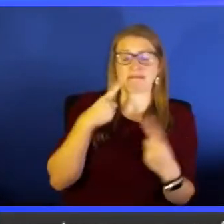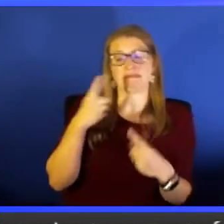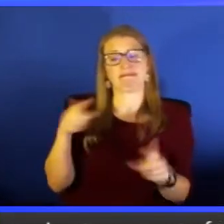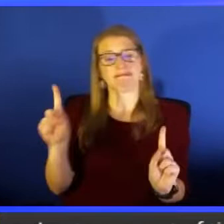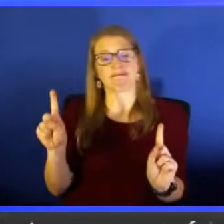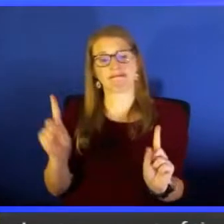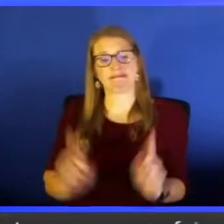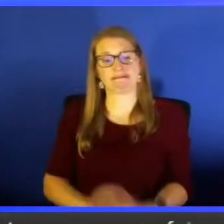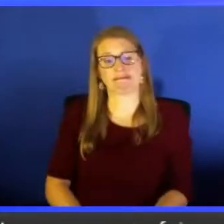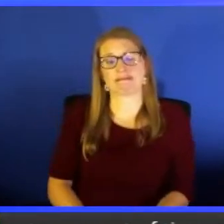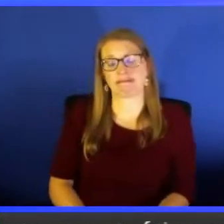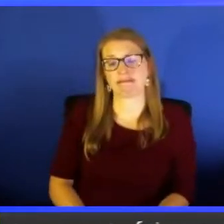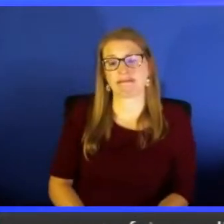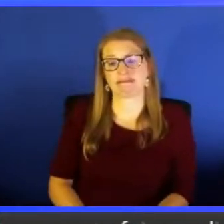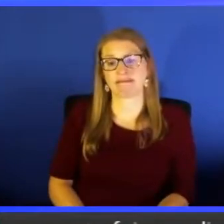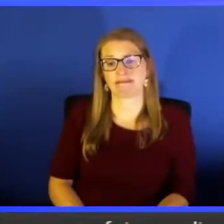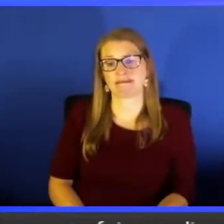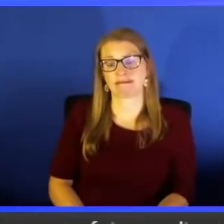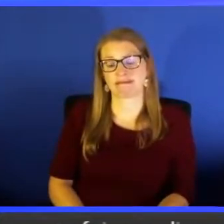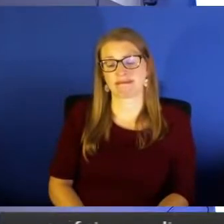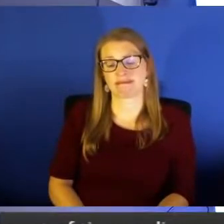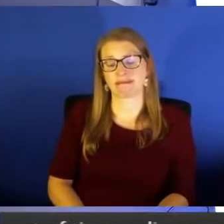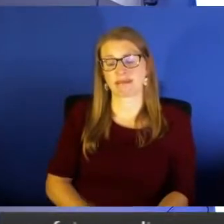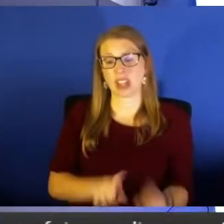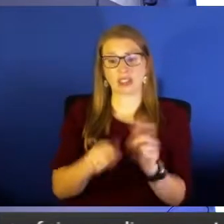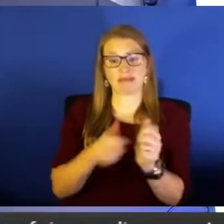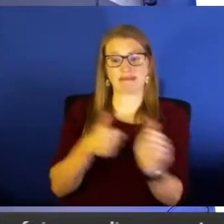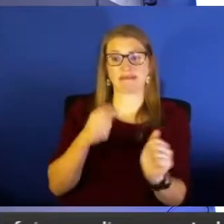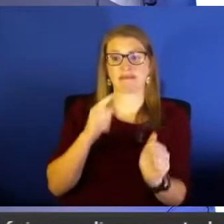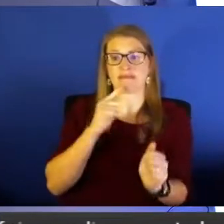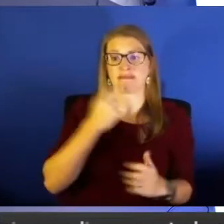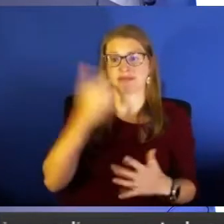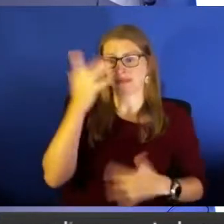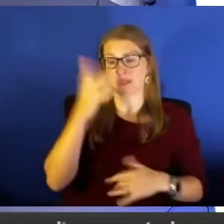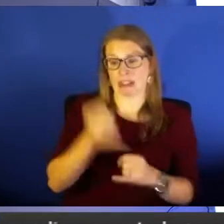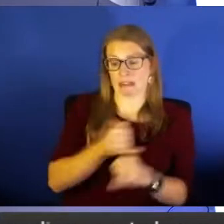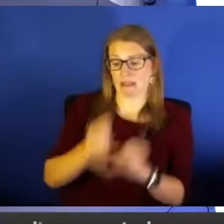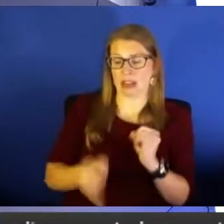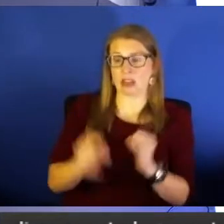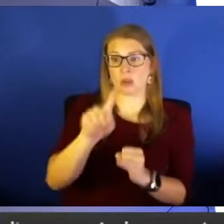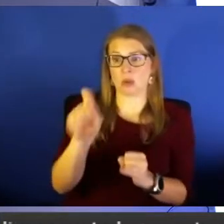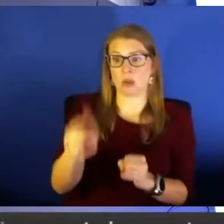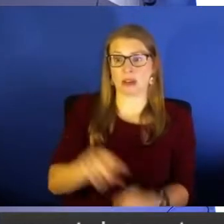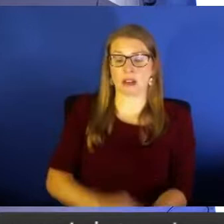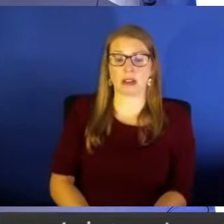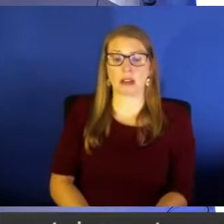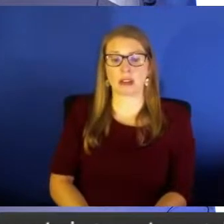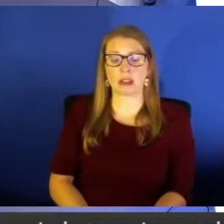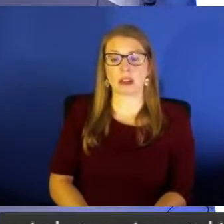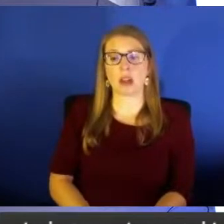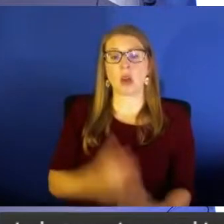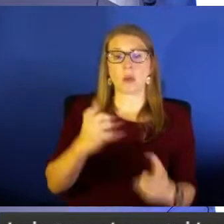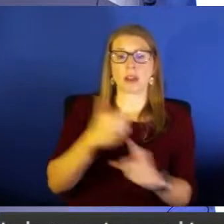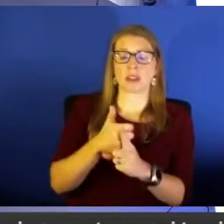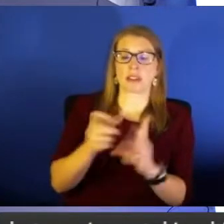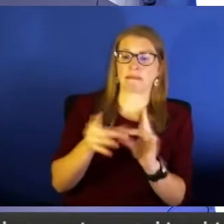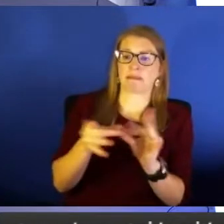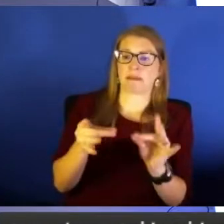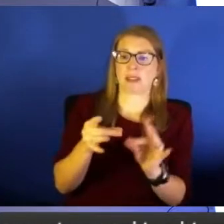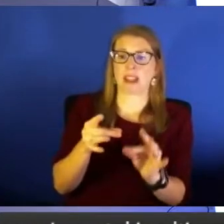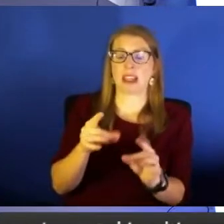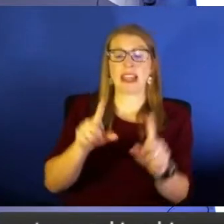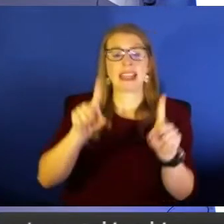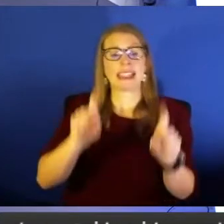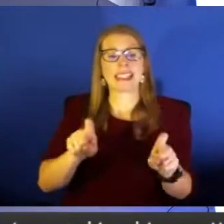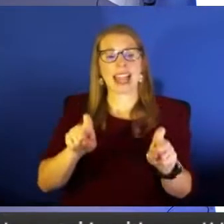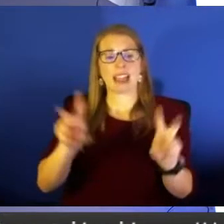the hospital and keeping us from severe disease. Final question that I'd love to have you react to are the test to treat strategies. Now, we first